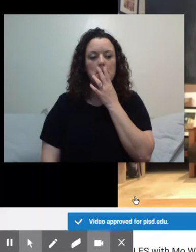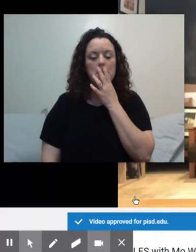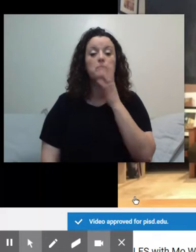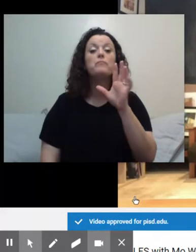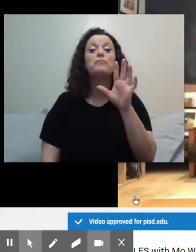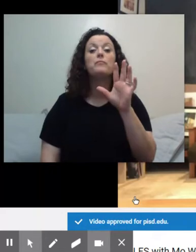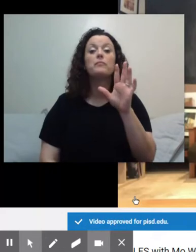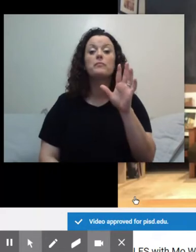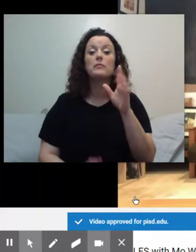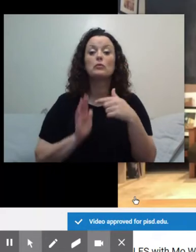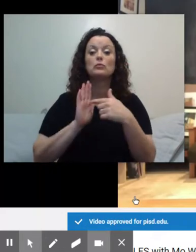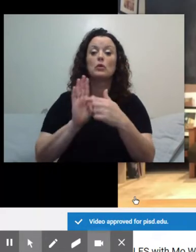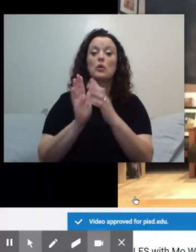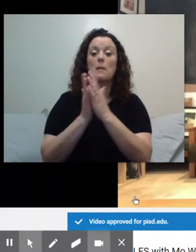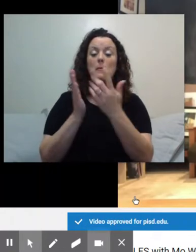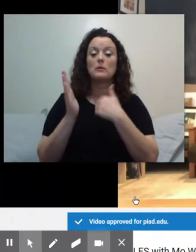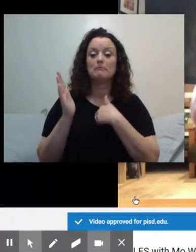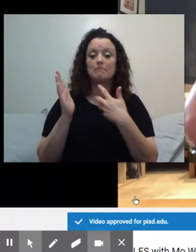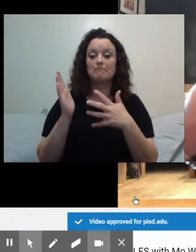Here are some books that I've done.